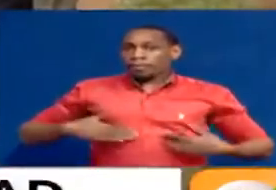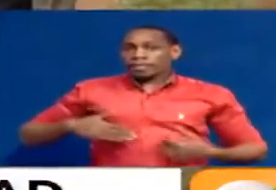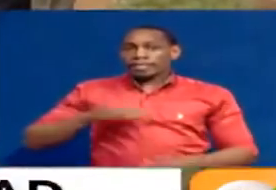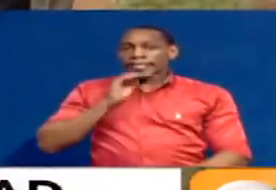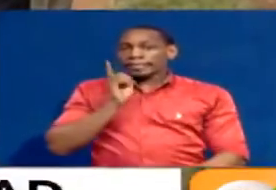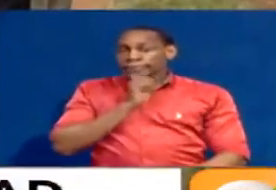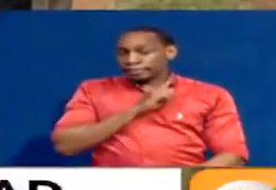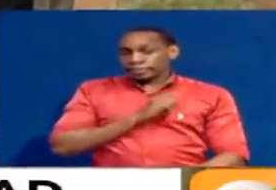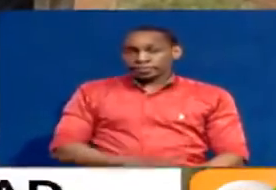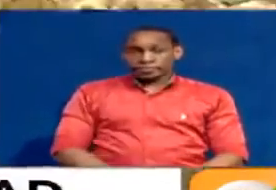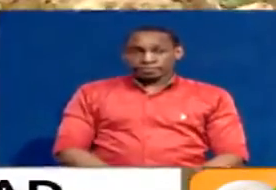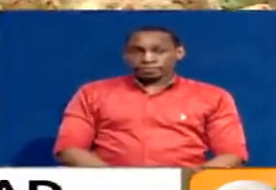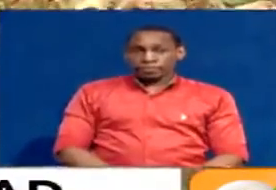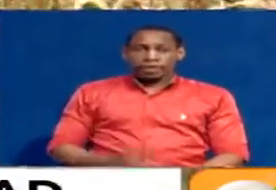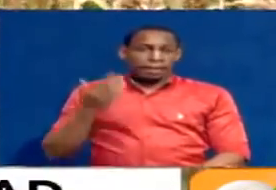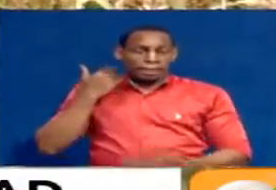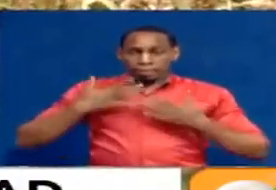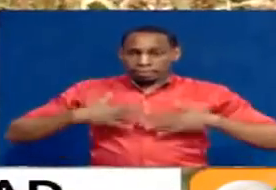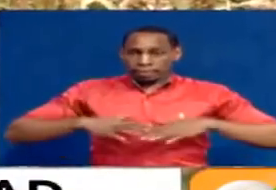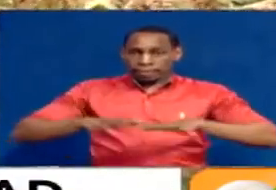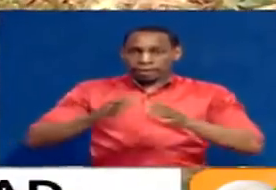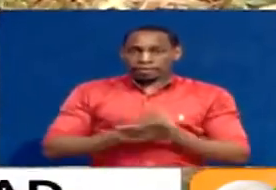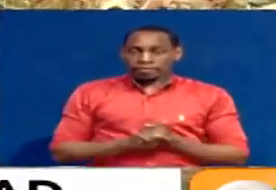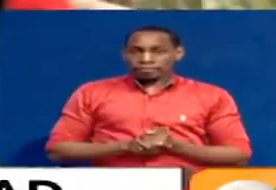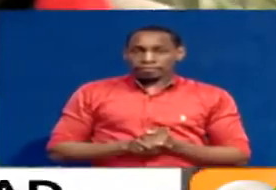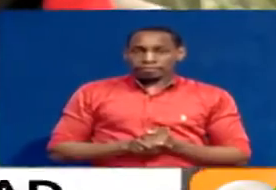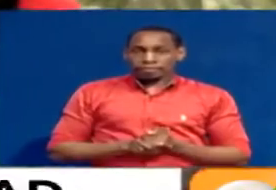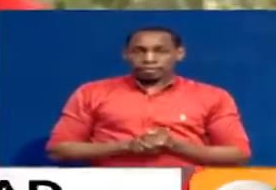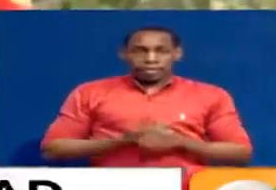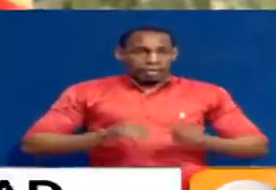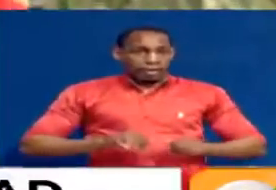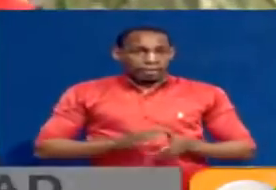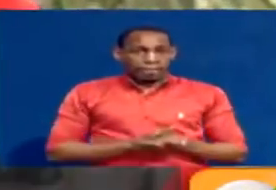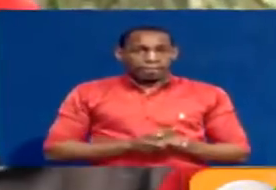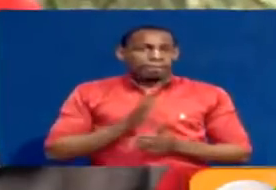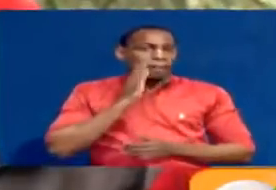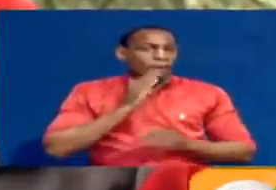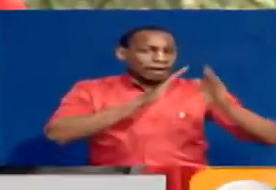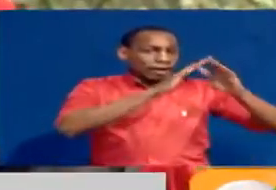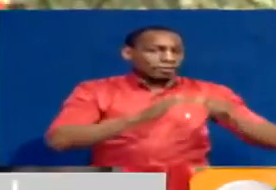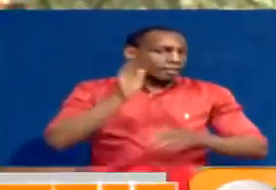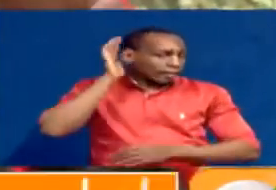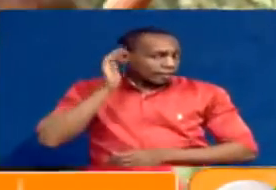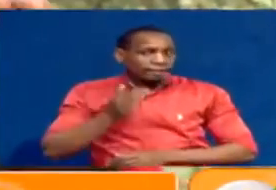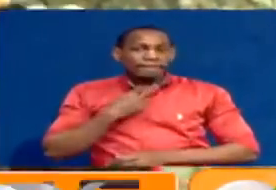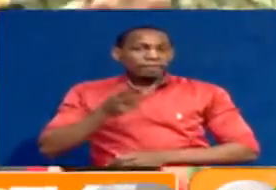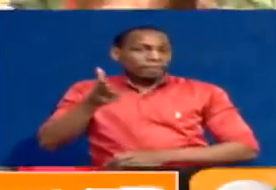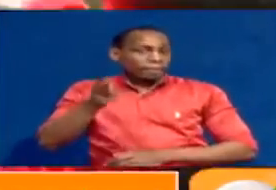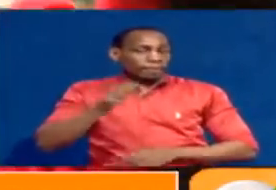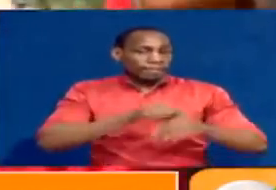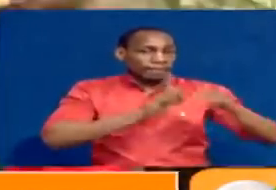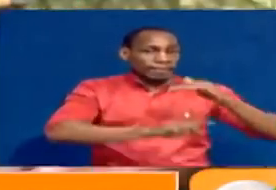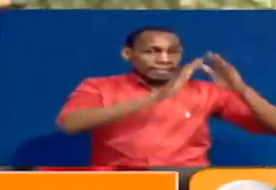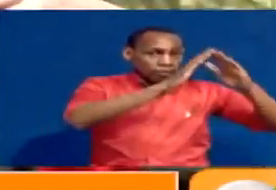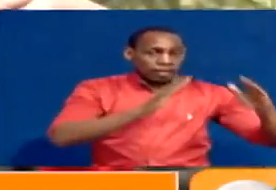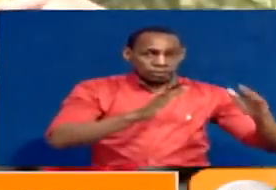body lay motionless in a pool of blood. Kuna hii mama wa nyumba alisikia mlio wa mduki akiwa kwa nyumba,